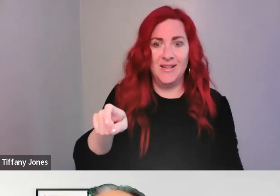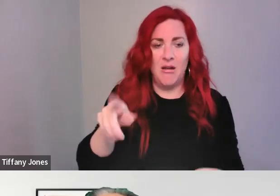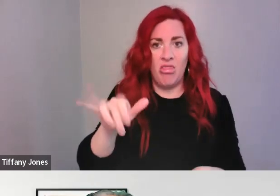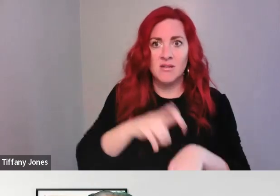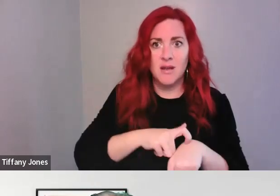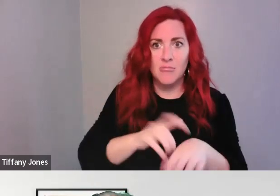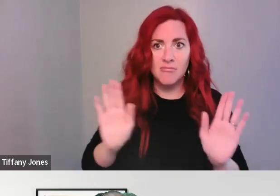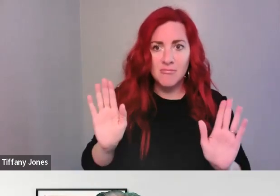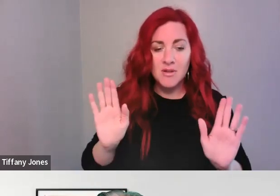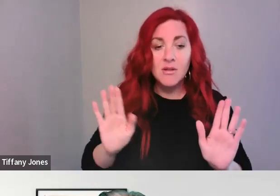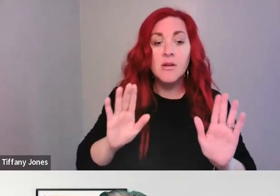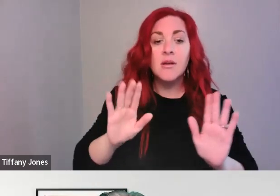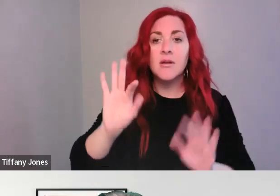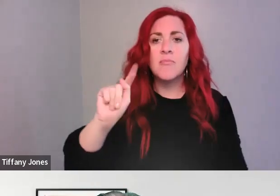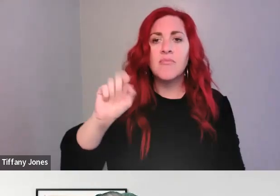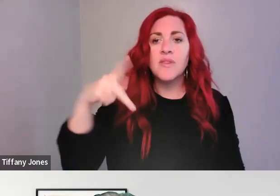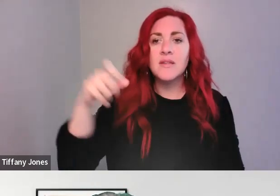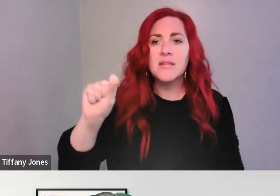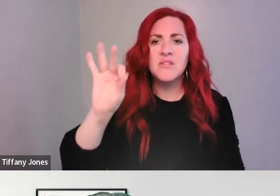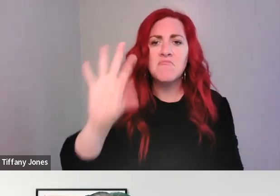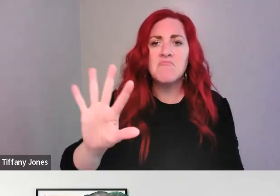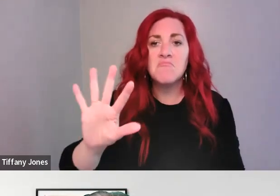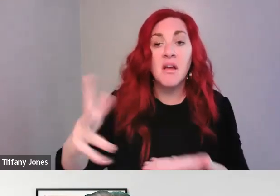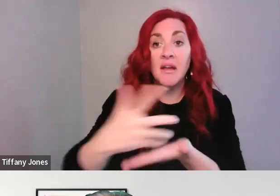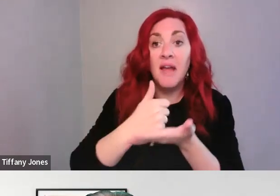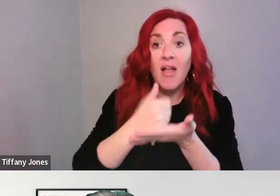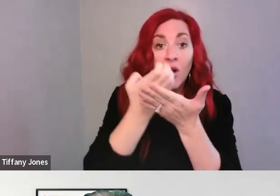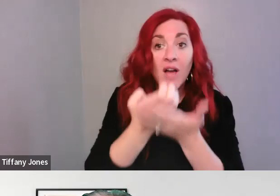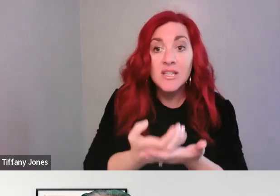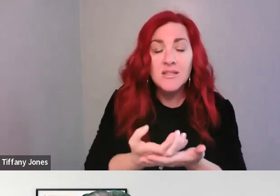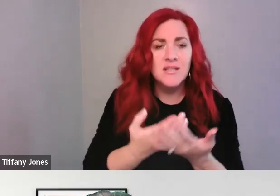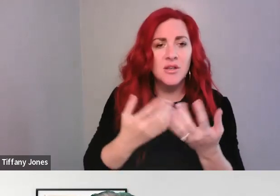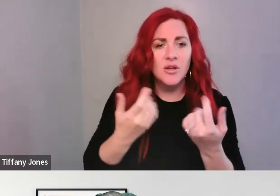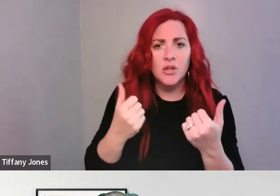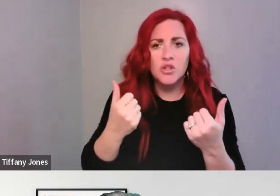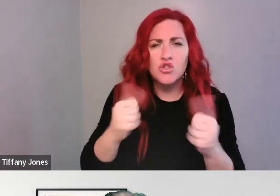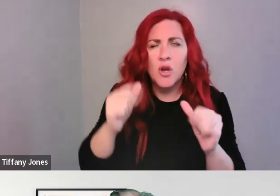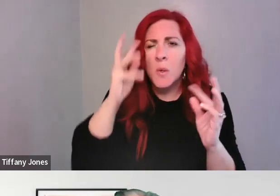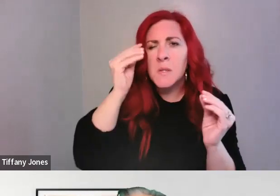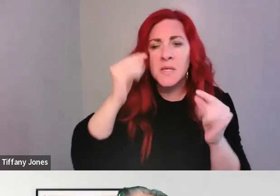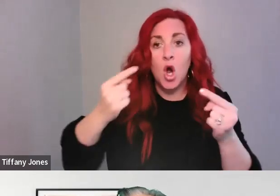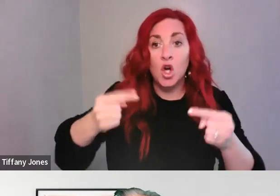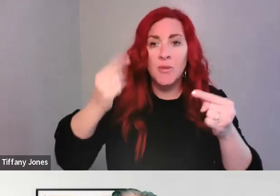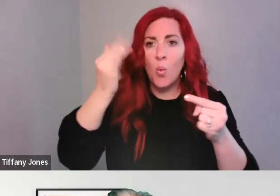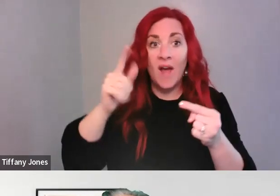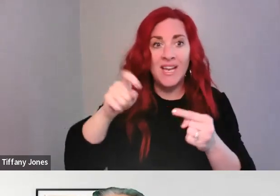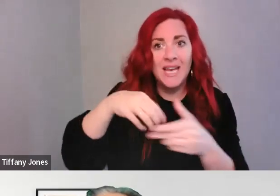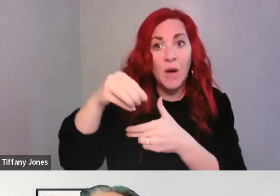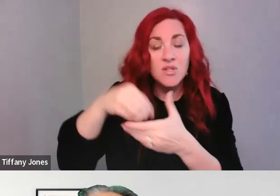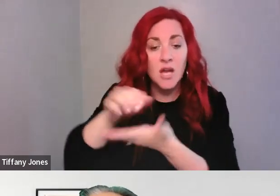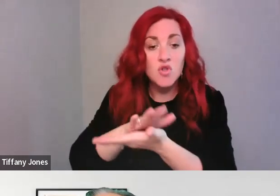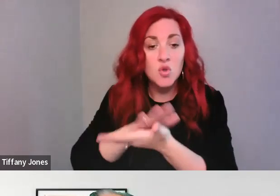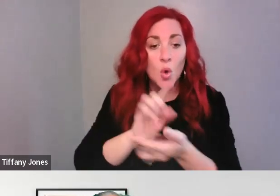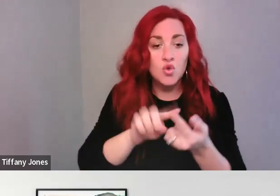gather evidence, try to think through an argument of why they need it outside of school in order to advance their learning in